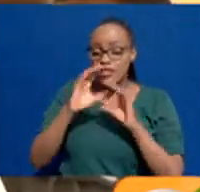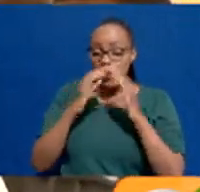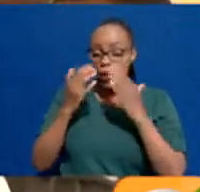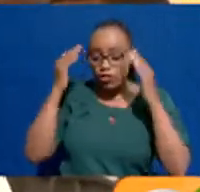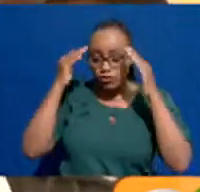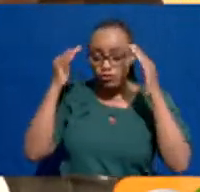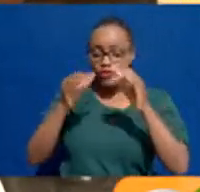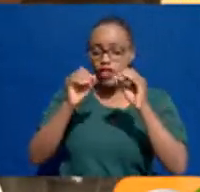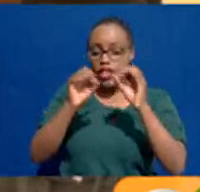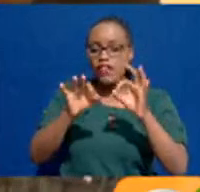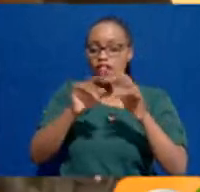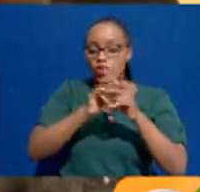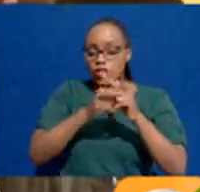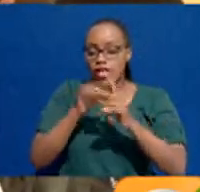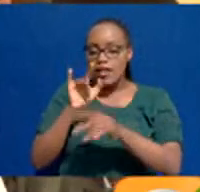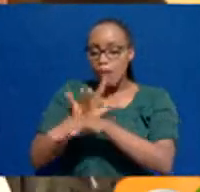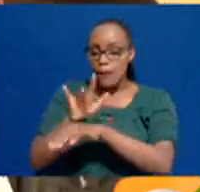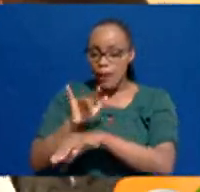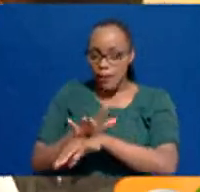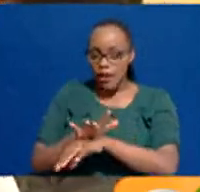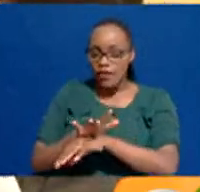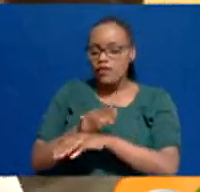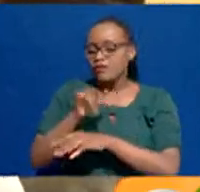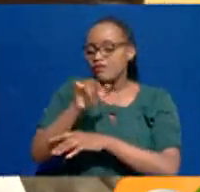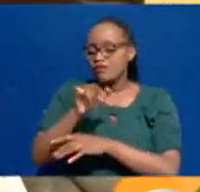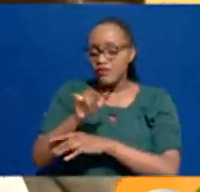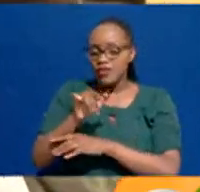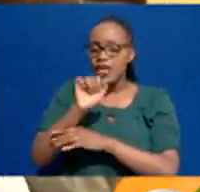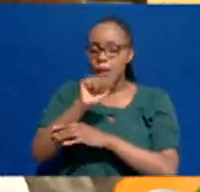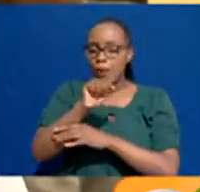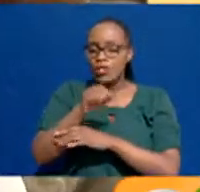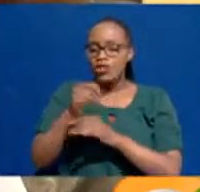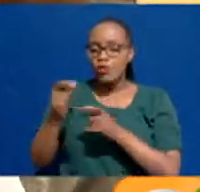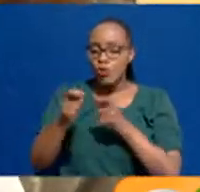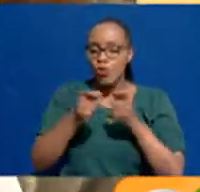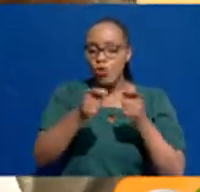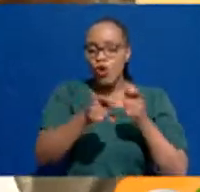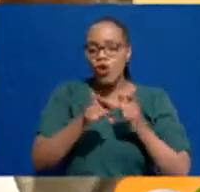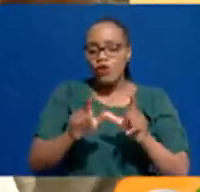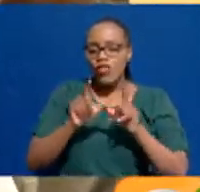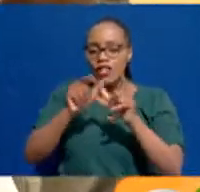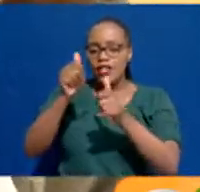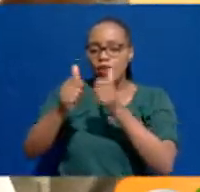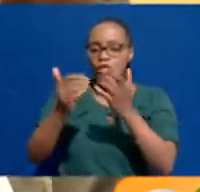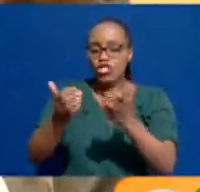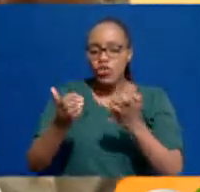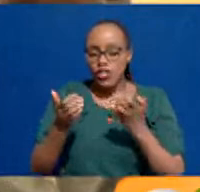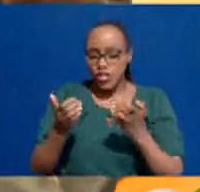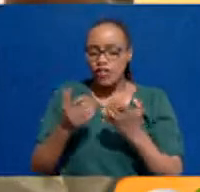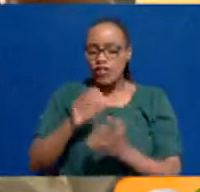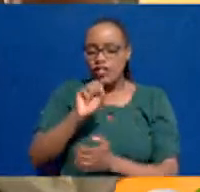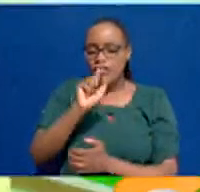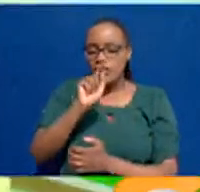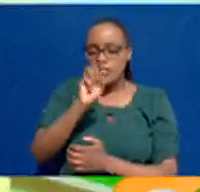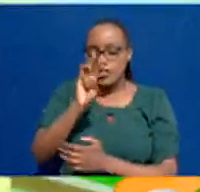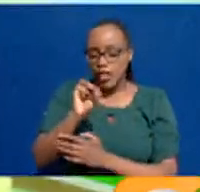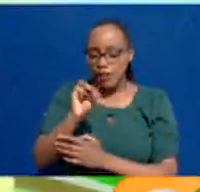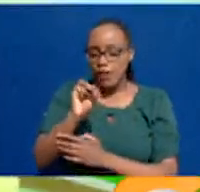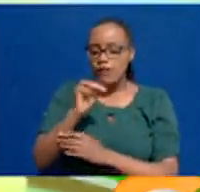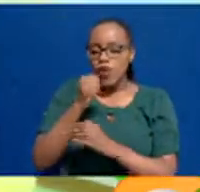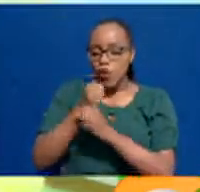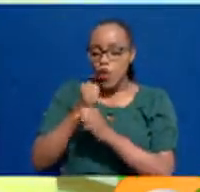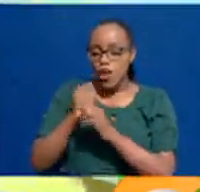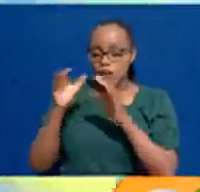So if we don't start early, we might not be able to attract the talent that we need in the STEM workforce. The